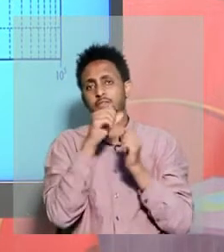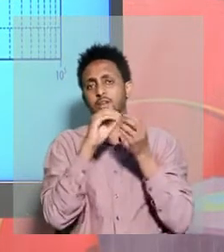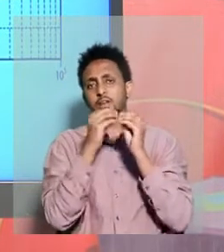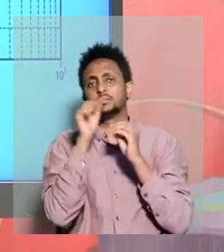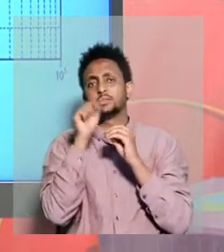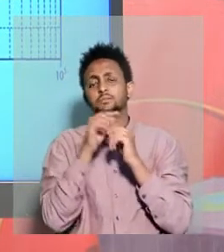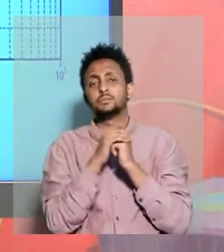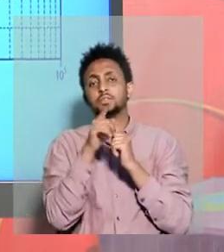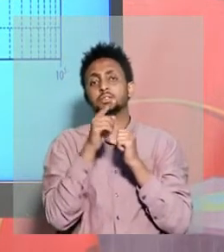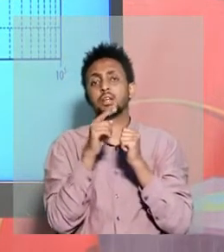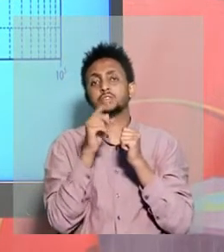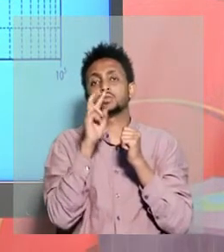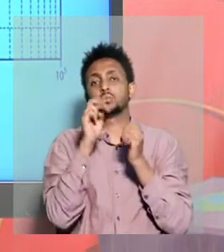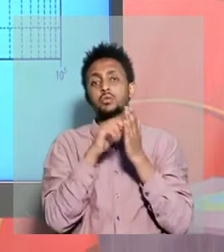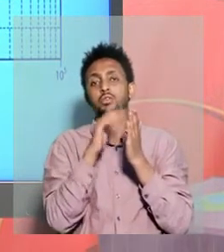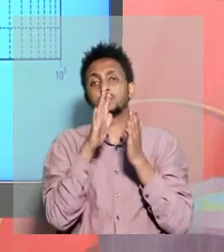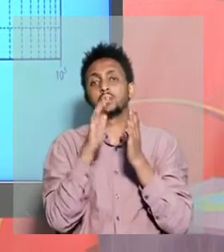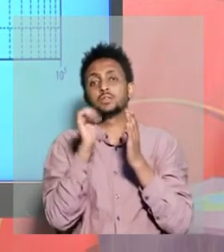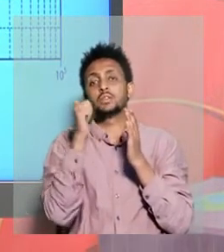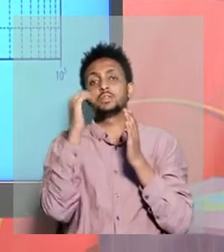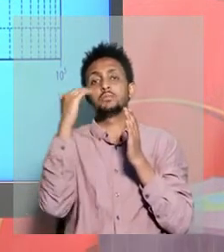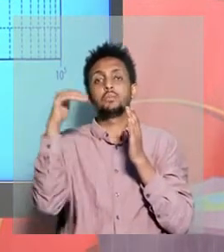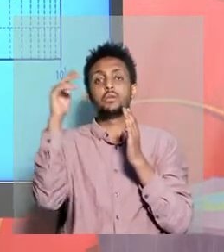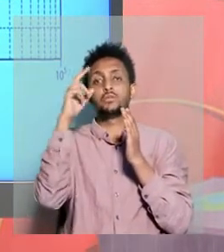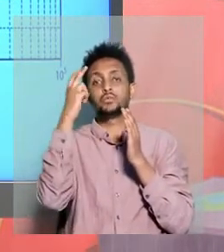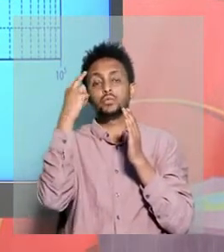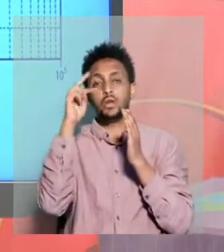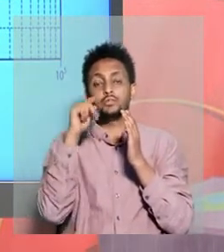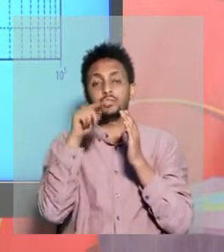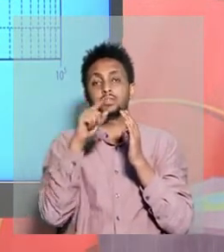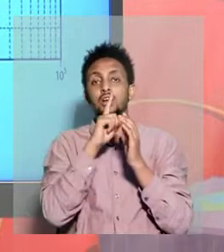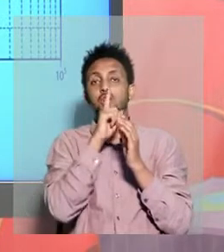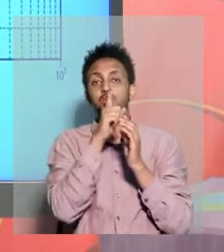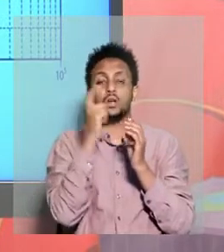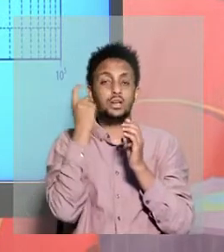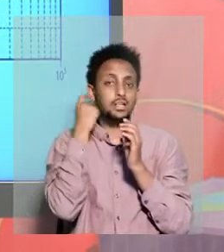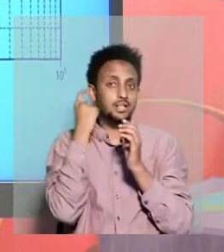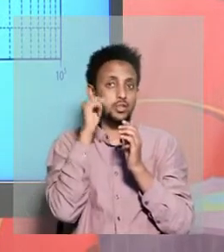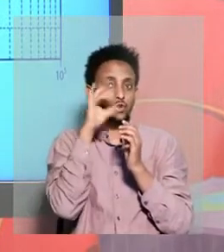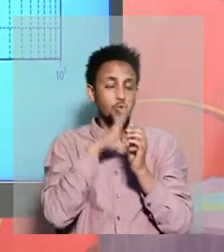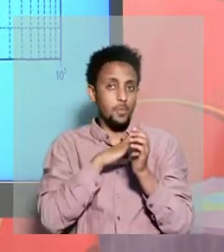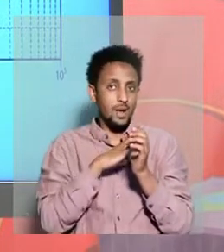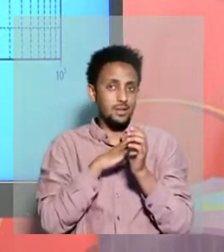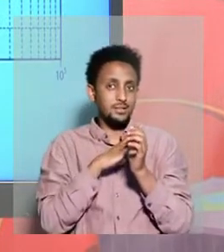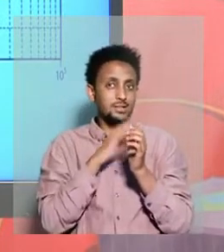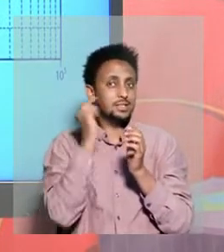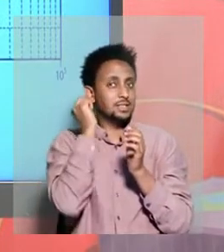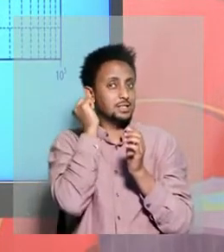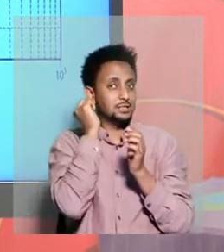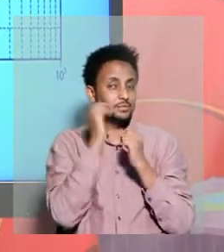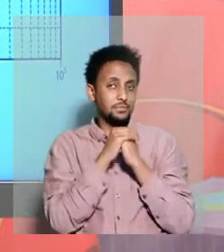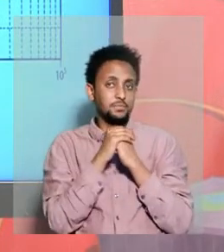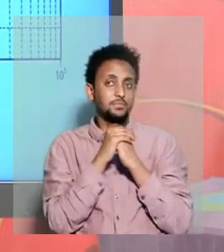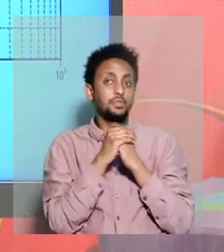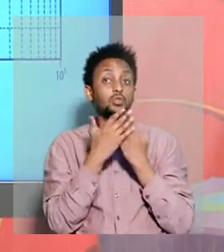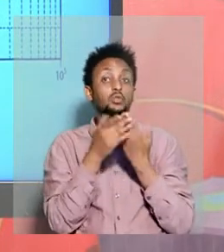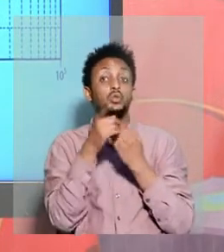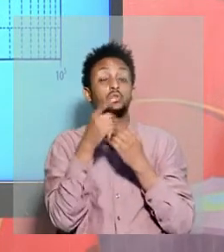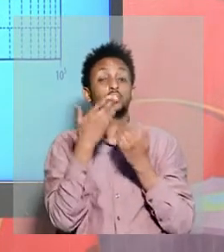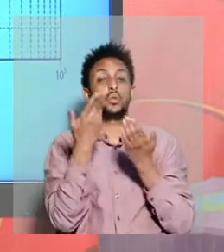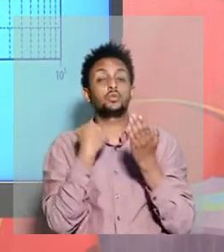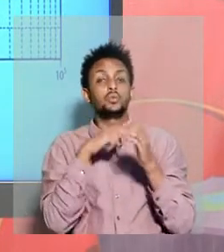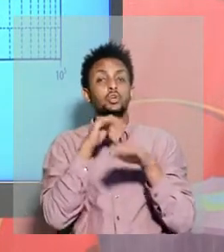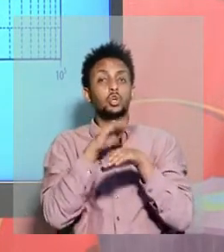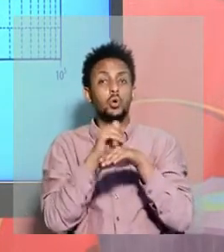there, so that it's 2.5 times 10 to the power of minus 12. This is actual hearing of human ear. So this is